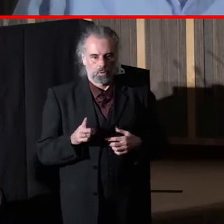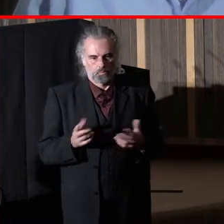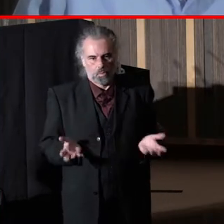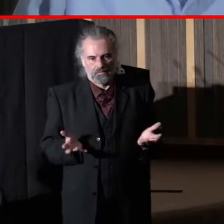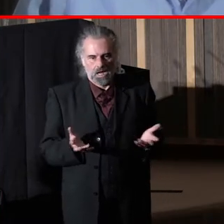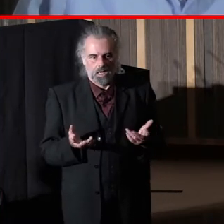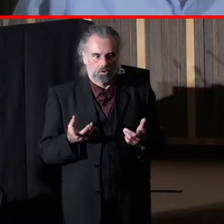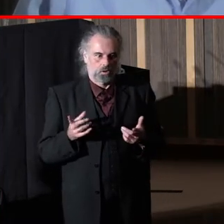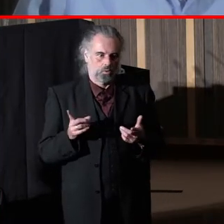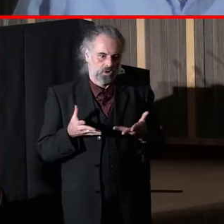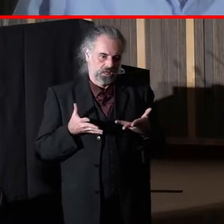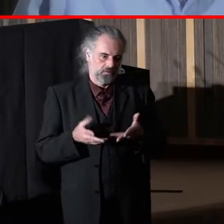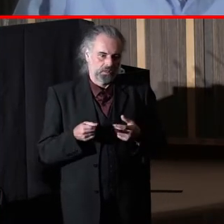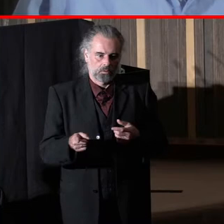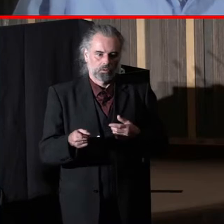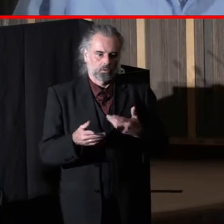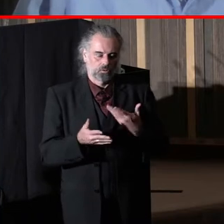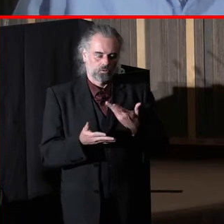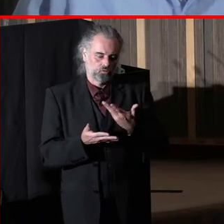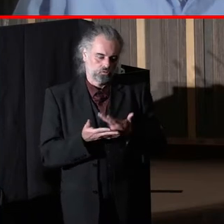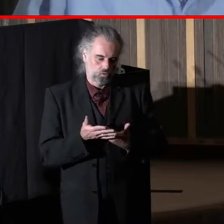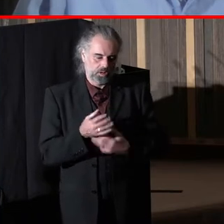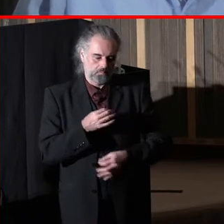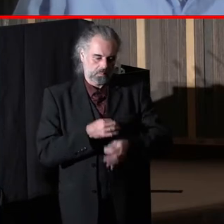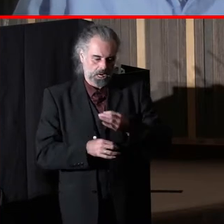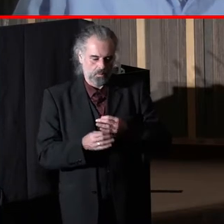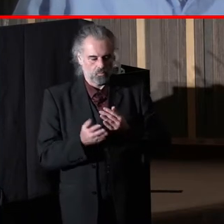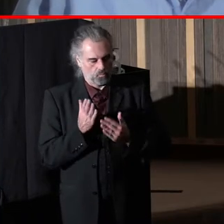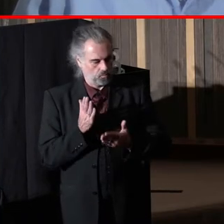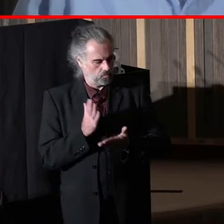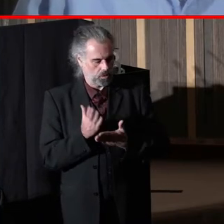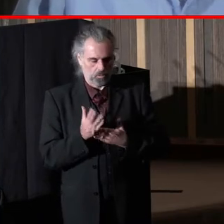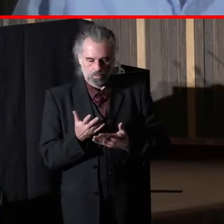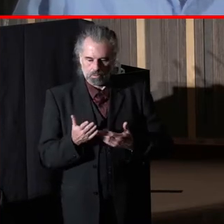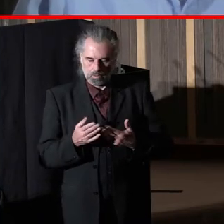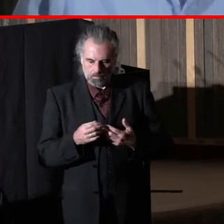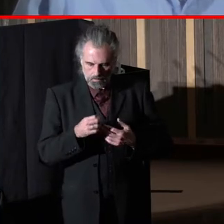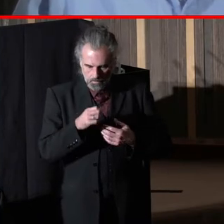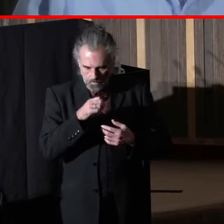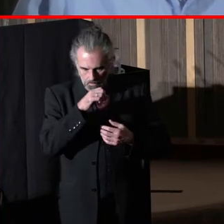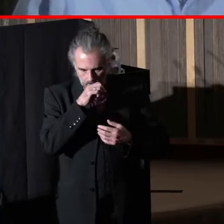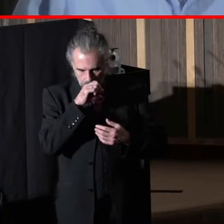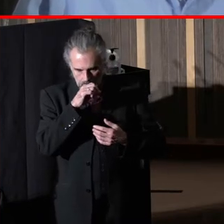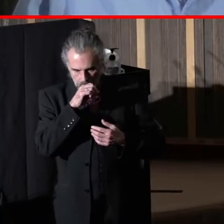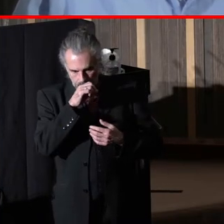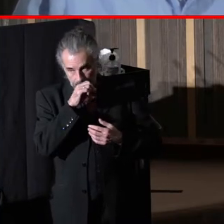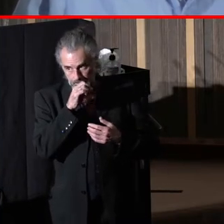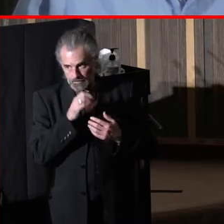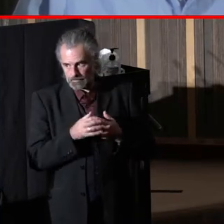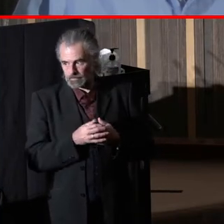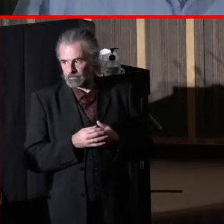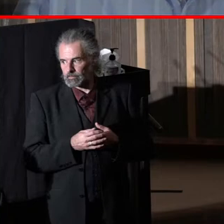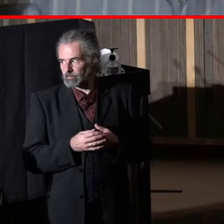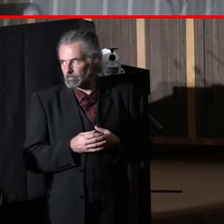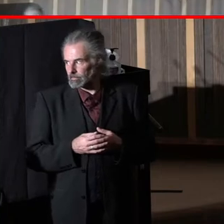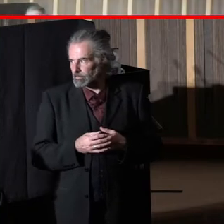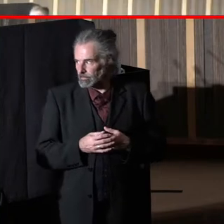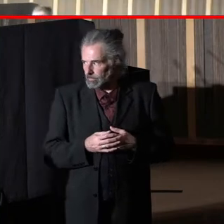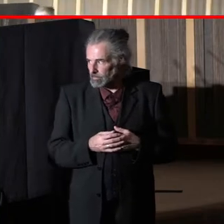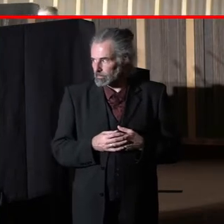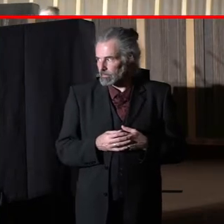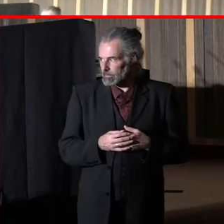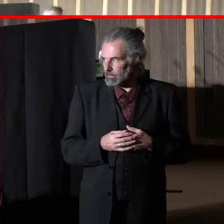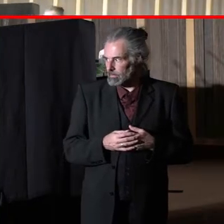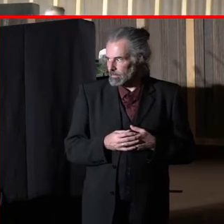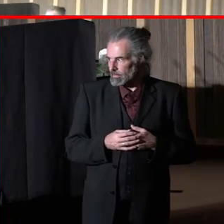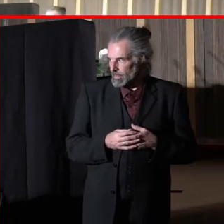them, you know, what's bringing the story to life. And then that helps, of course, in the interventions. Yeah, wonderful. We've only got a